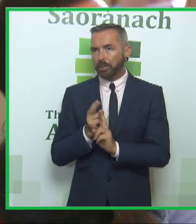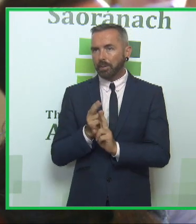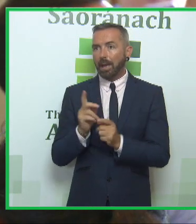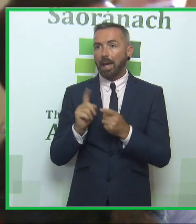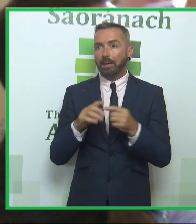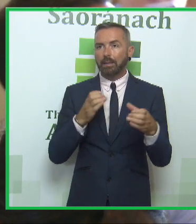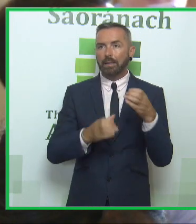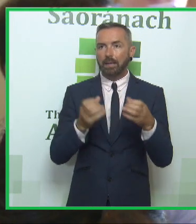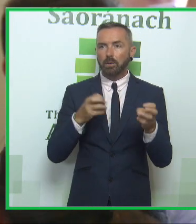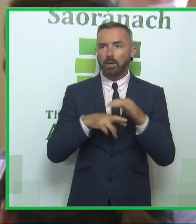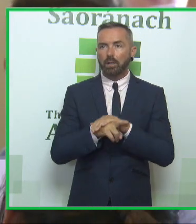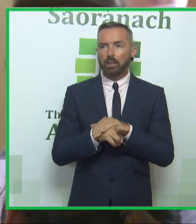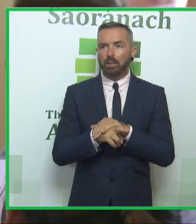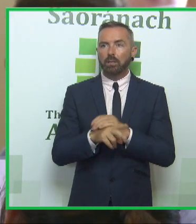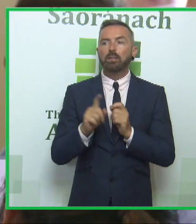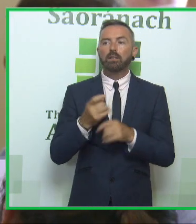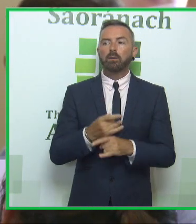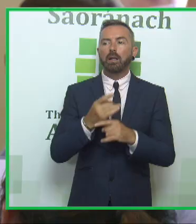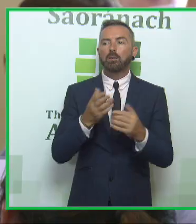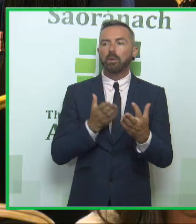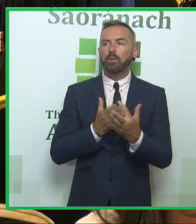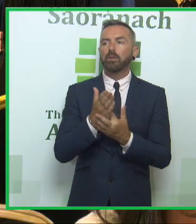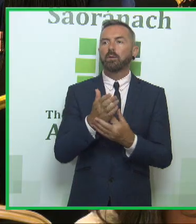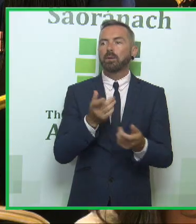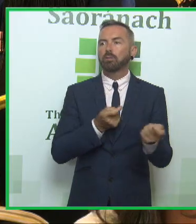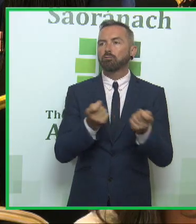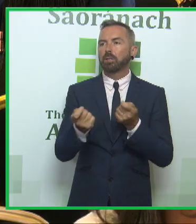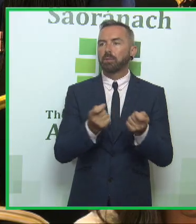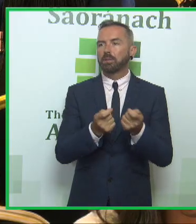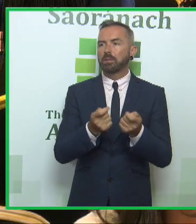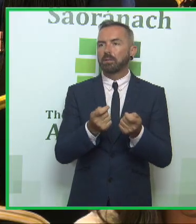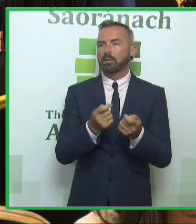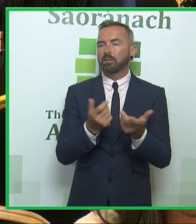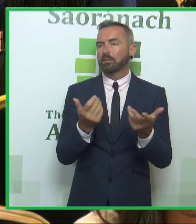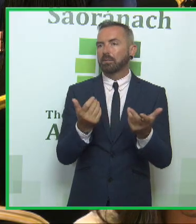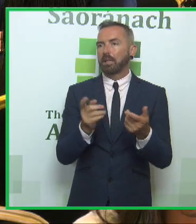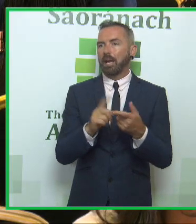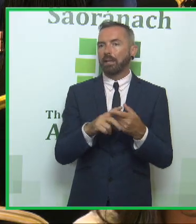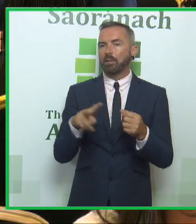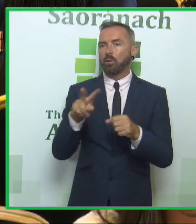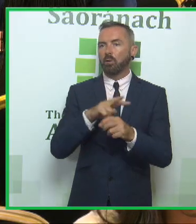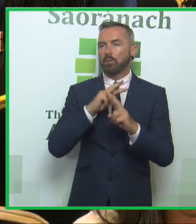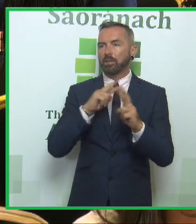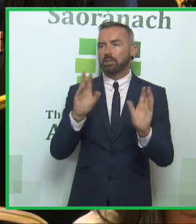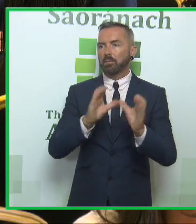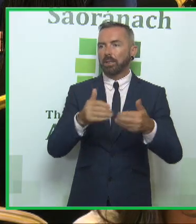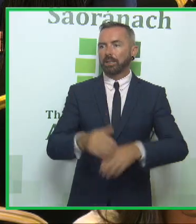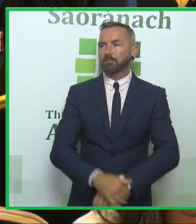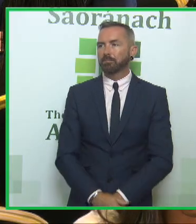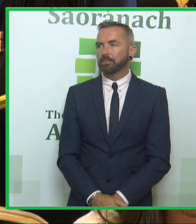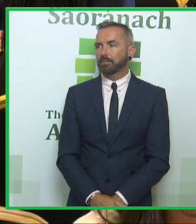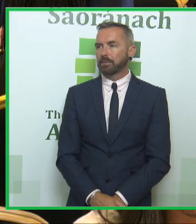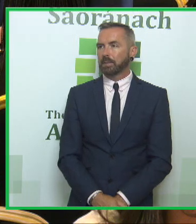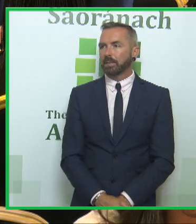caseworker over them, and then that will follow them through their treatment, hopefully, just practically, and obviously an oversight body.